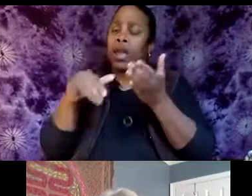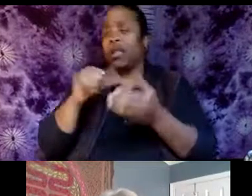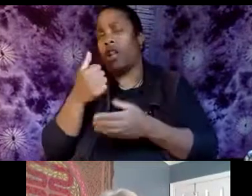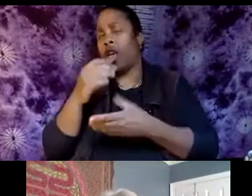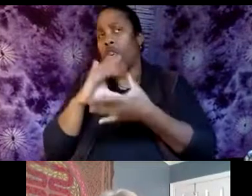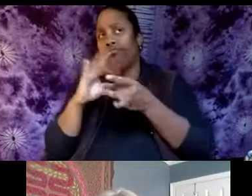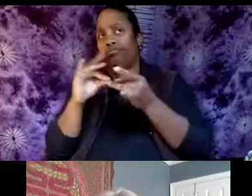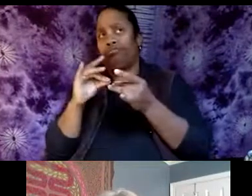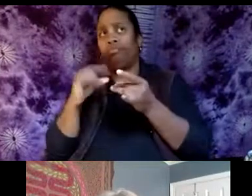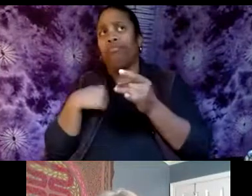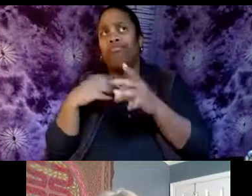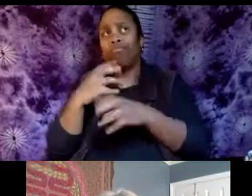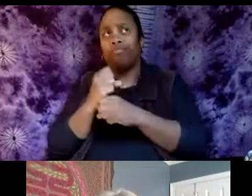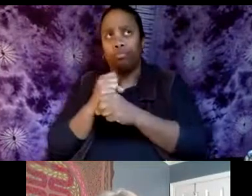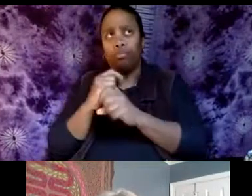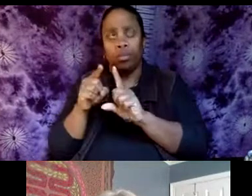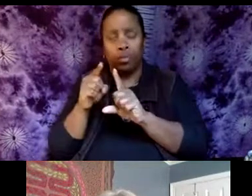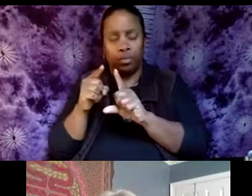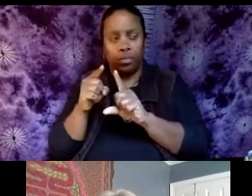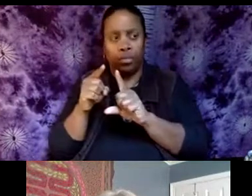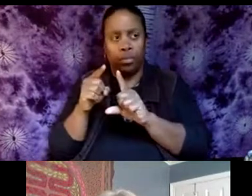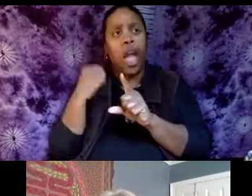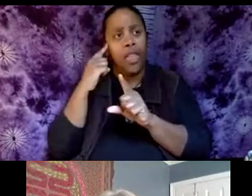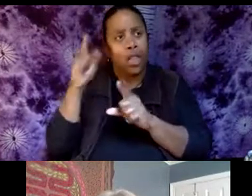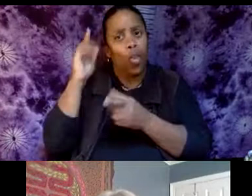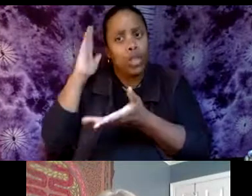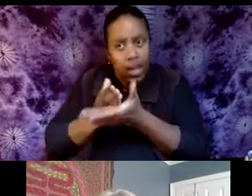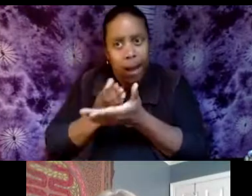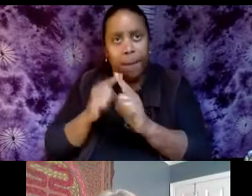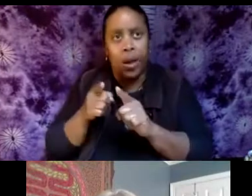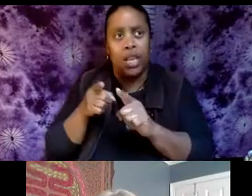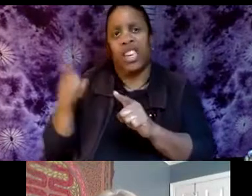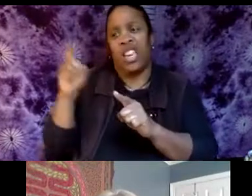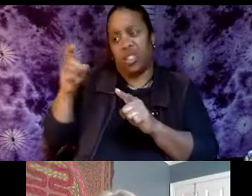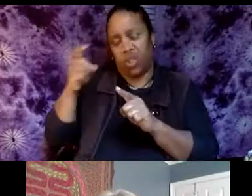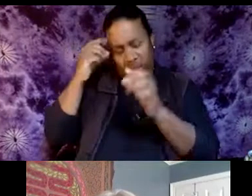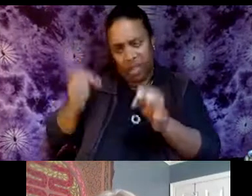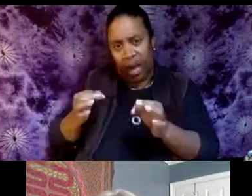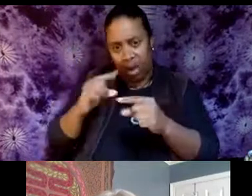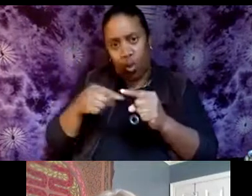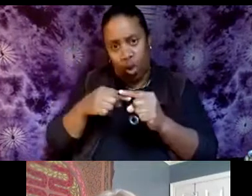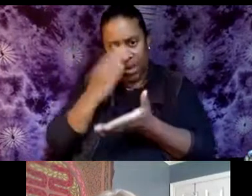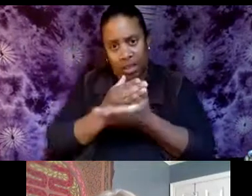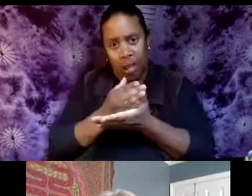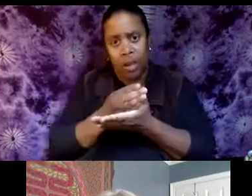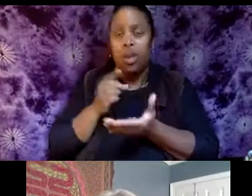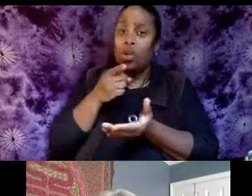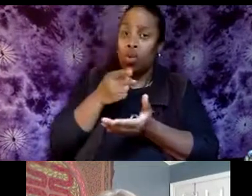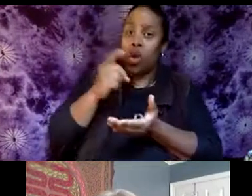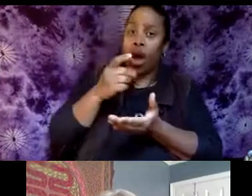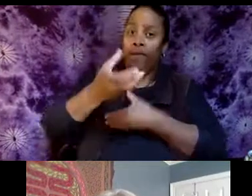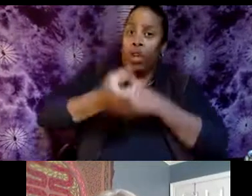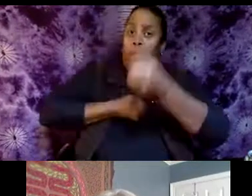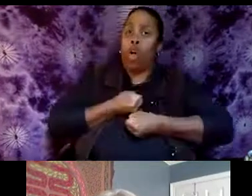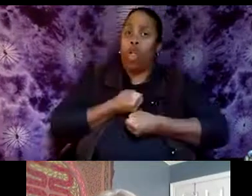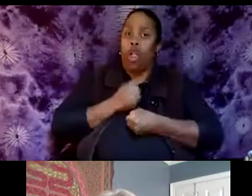Hermit. But it's going to get to a point where he's going to stop, but it has to be on his own terms. See what I'm saying? So you have to pull that energy back and stop feeding